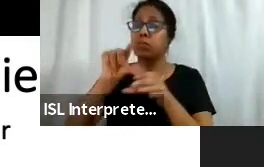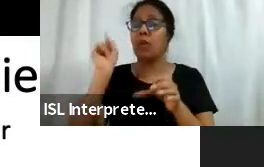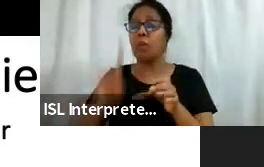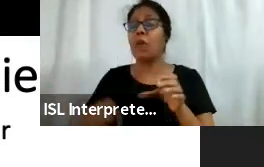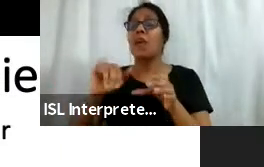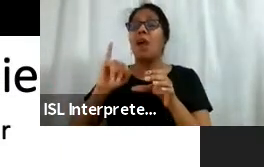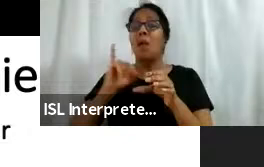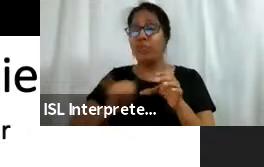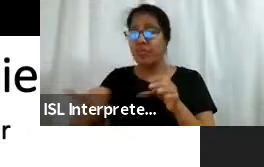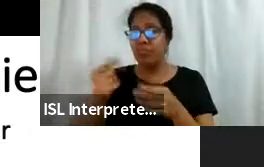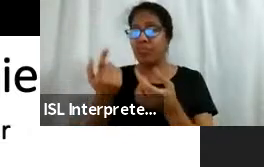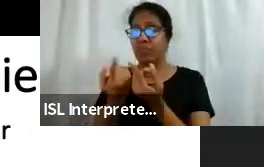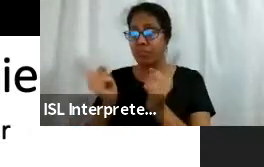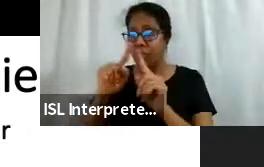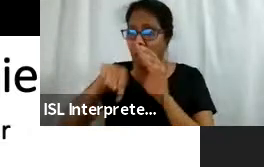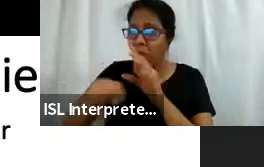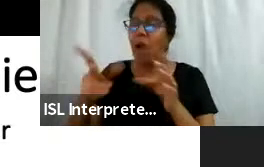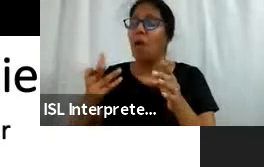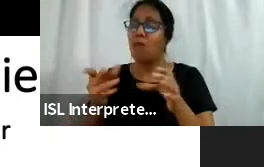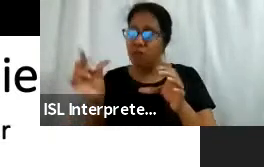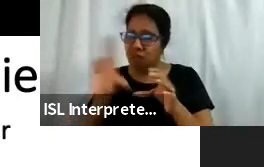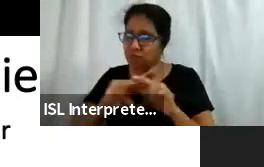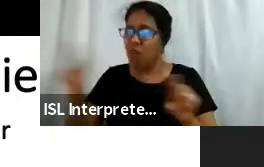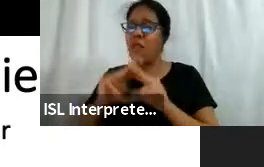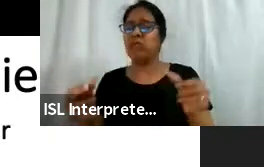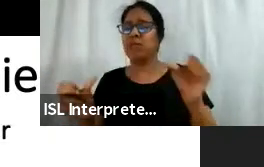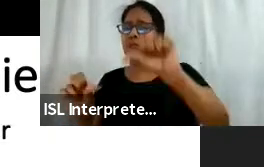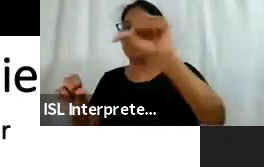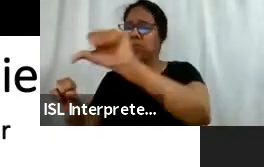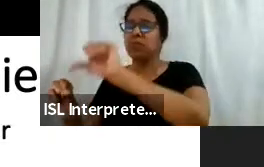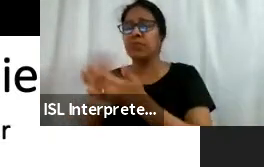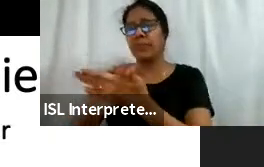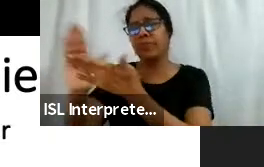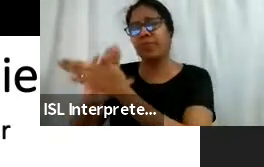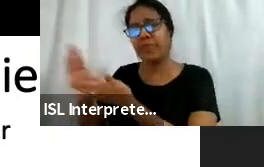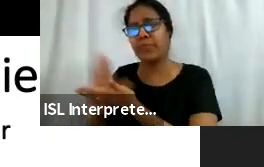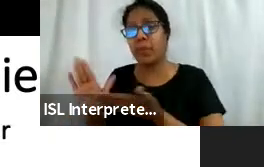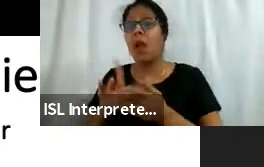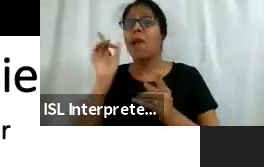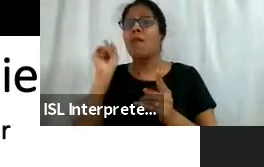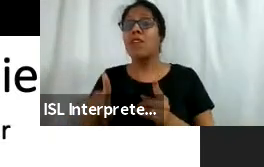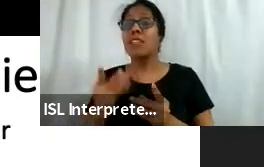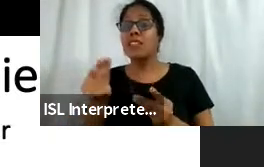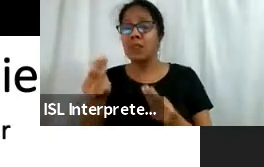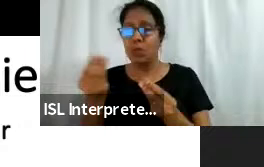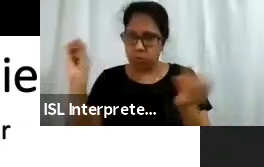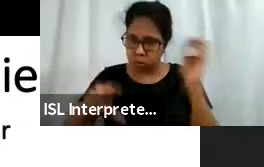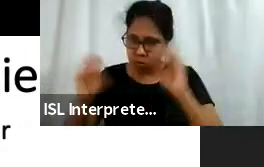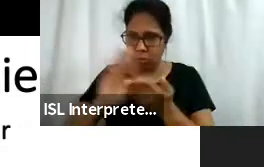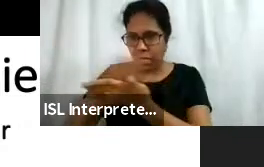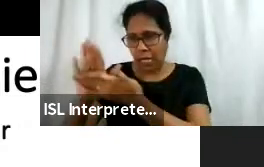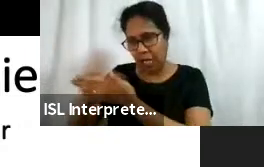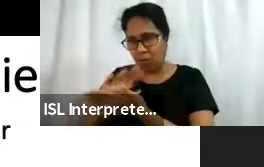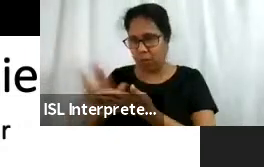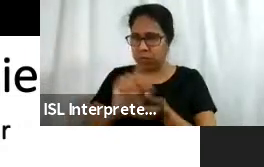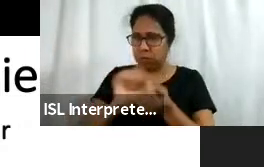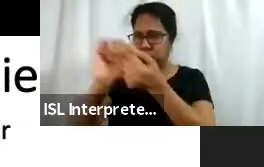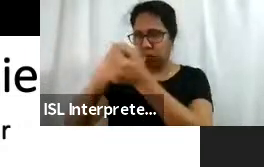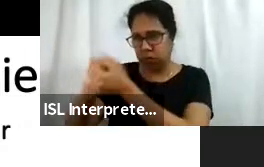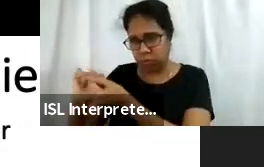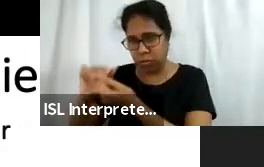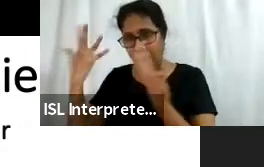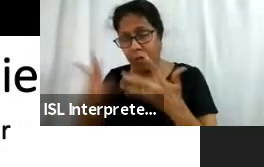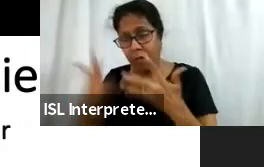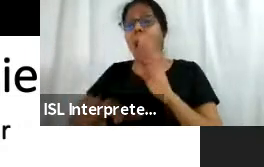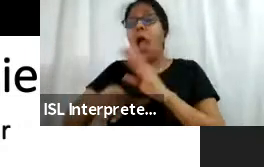and the rooms. So it's two-way process. Use your regular things for cleaning first, followed by 1%